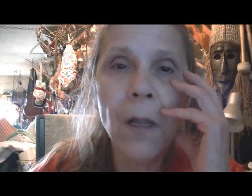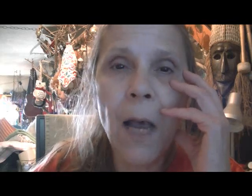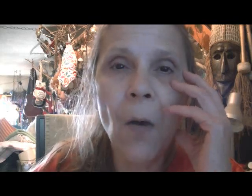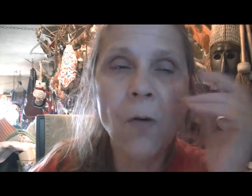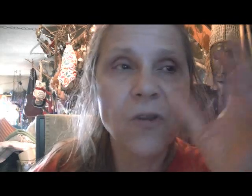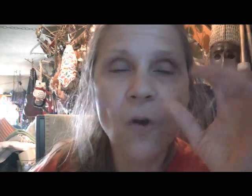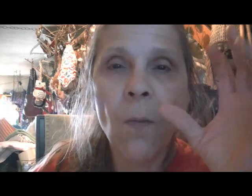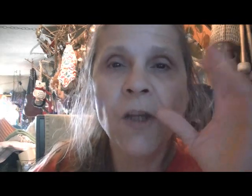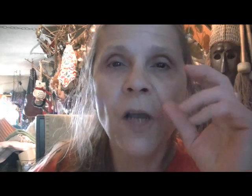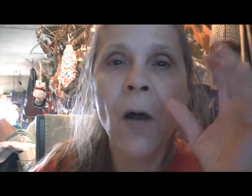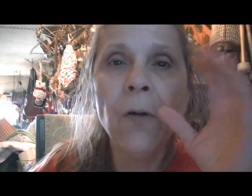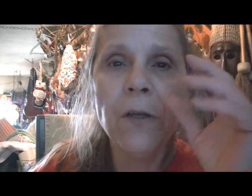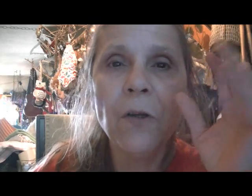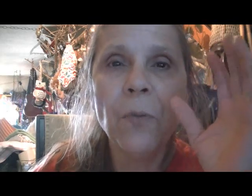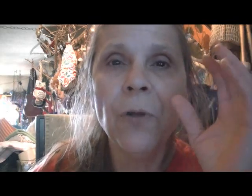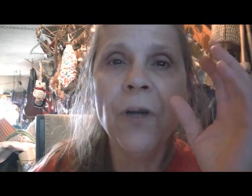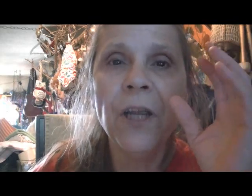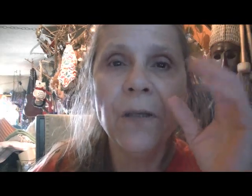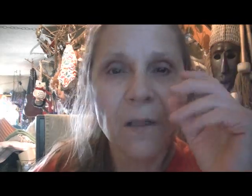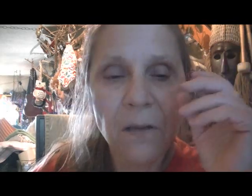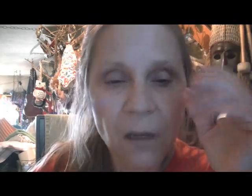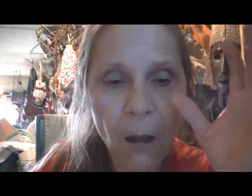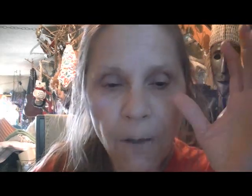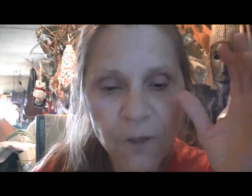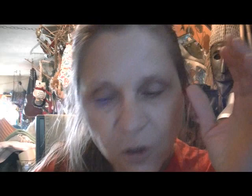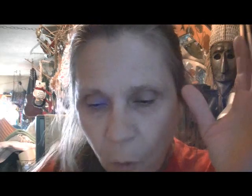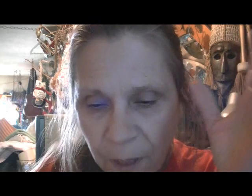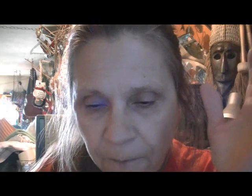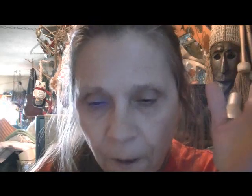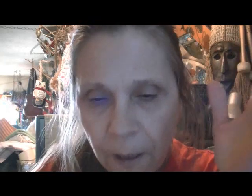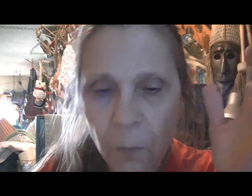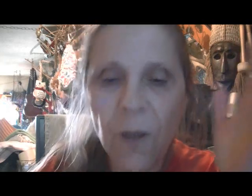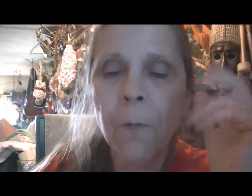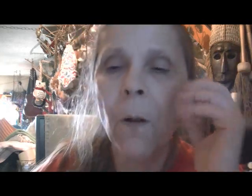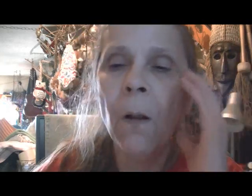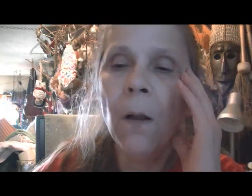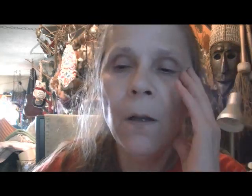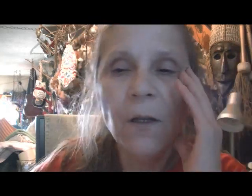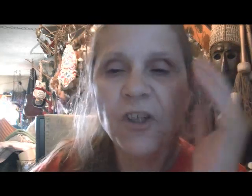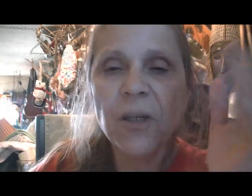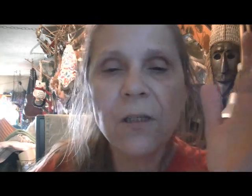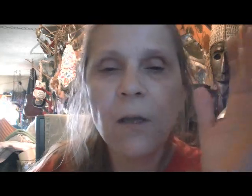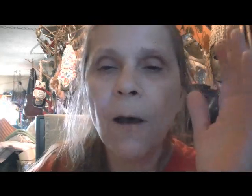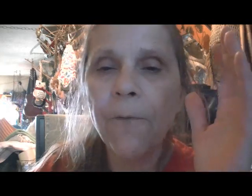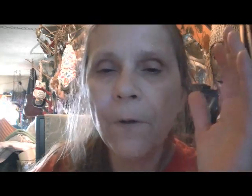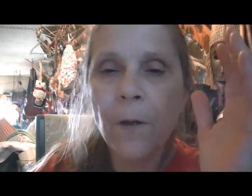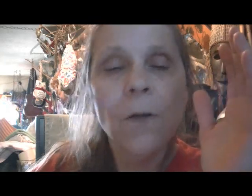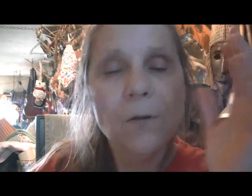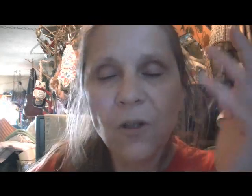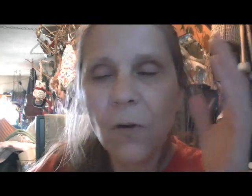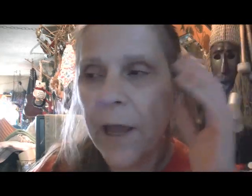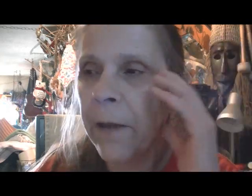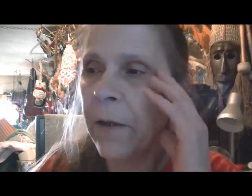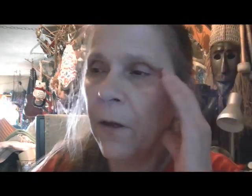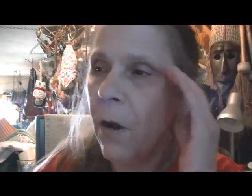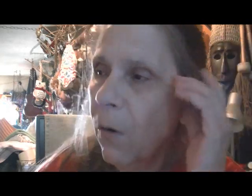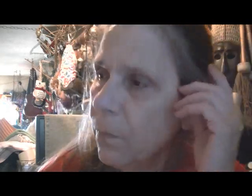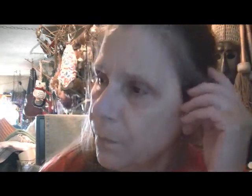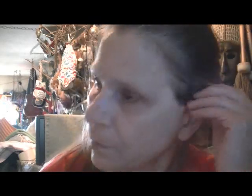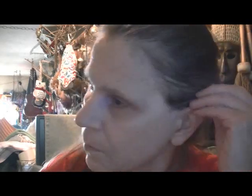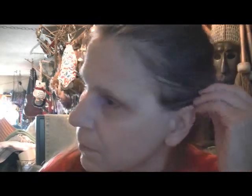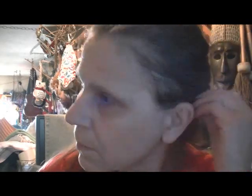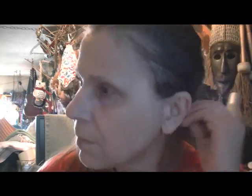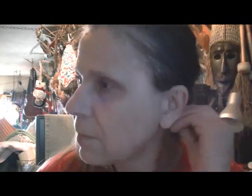They'll allow so much out in the community to kill off so many fucking people, just enough so that, you